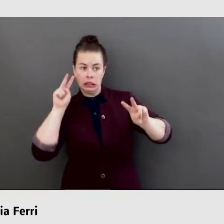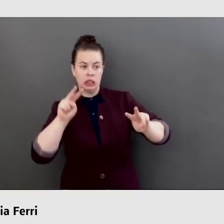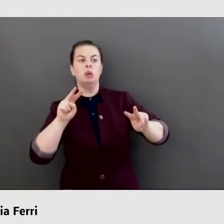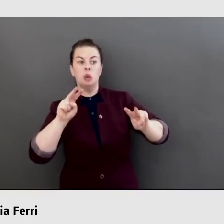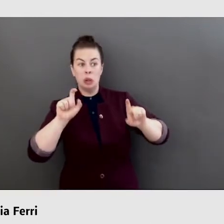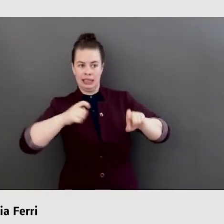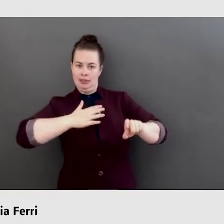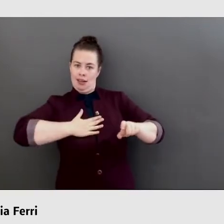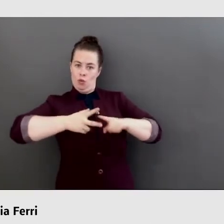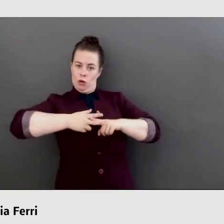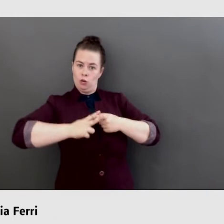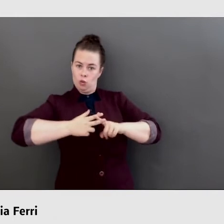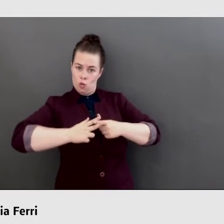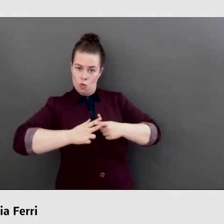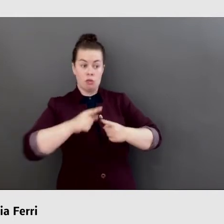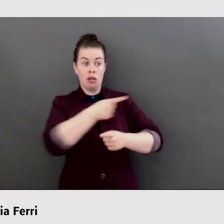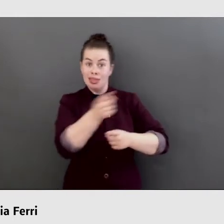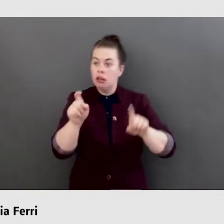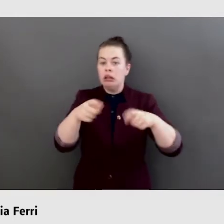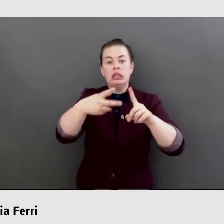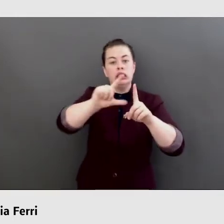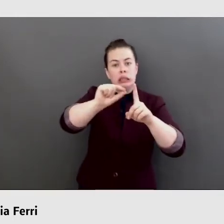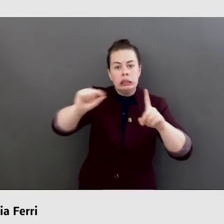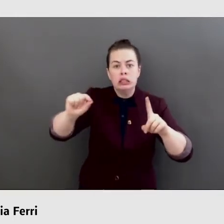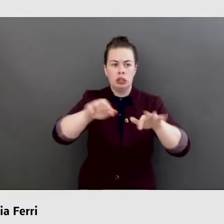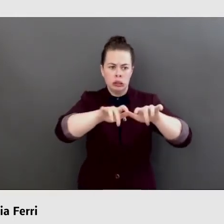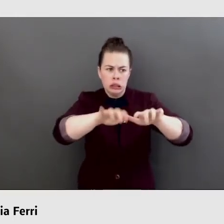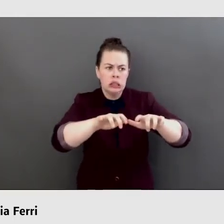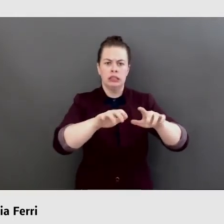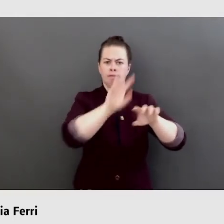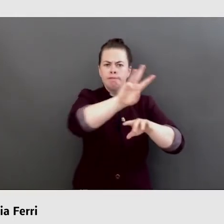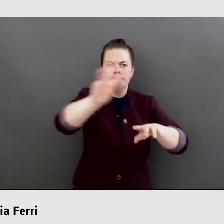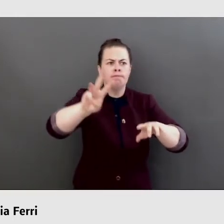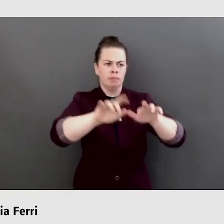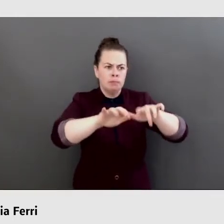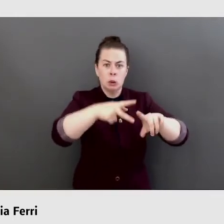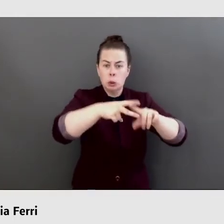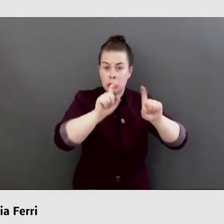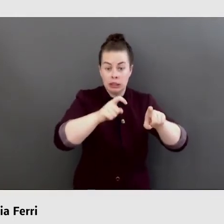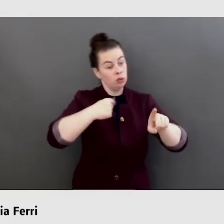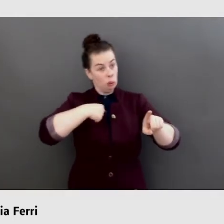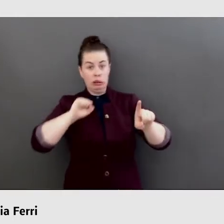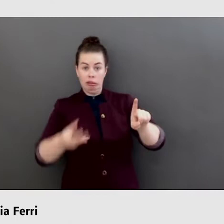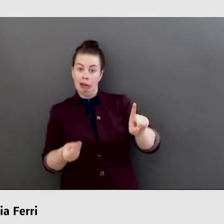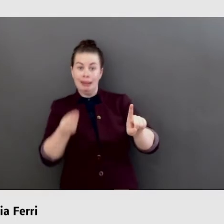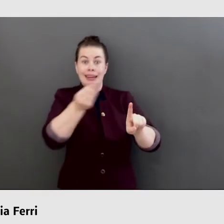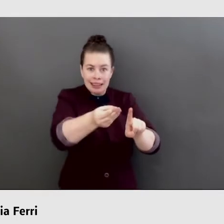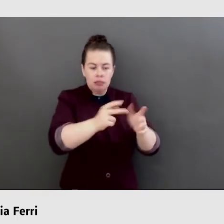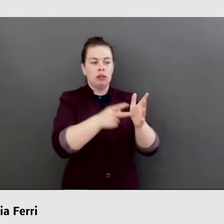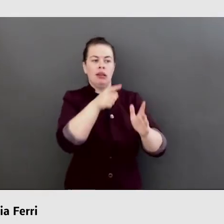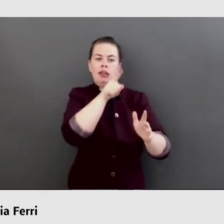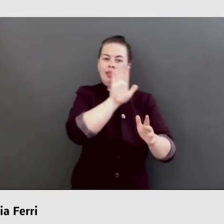SHAPES marketplace can also contribute to match supply and demand when it comes to digital tools that